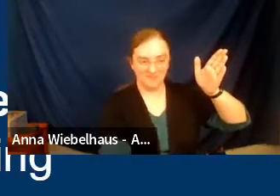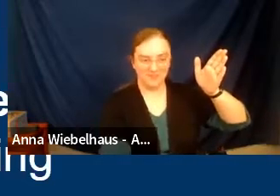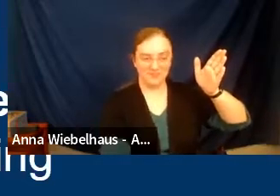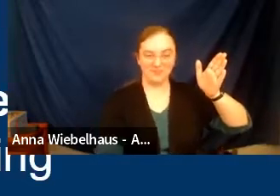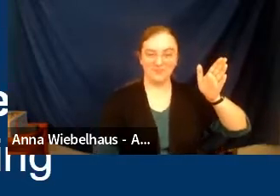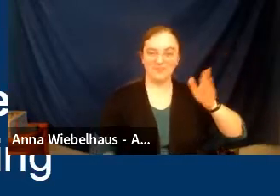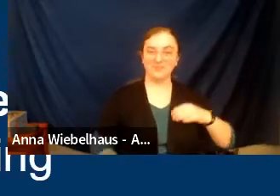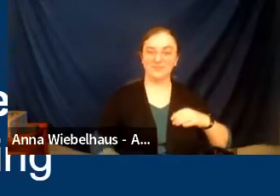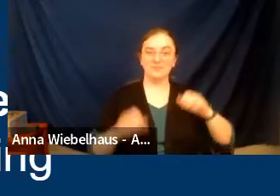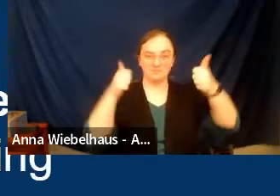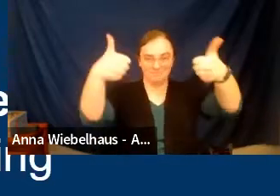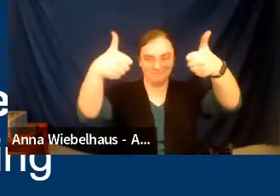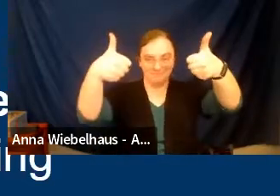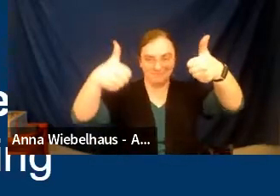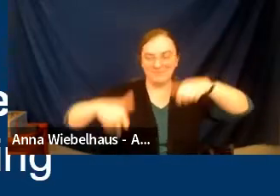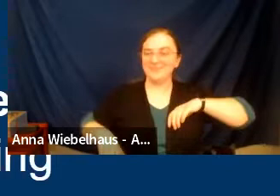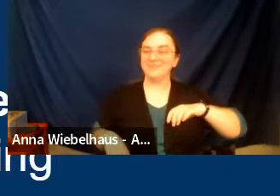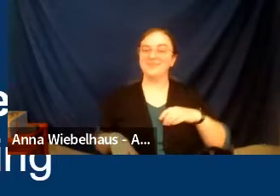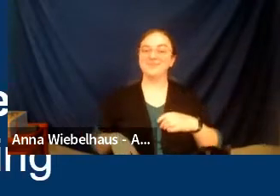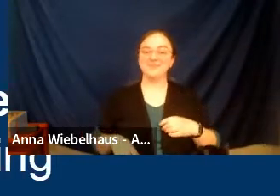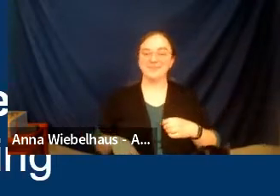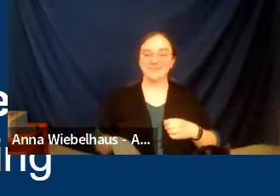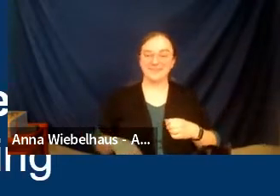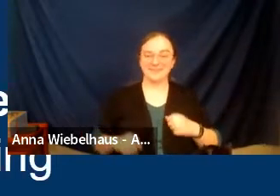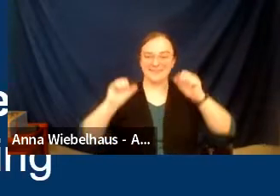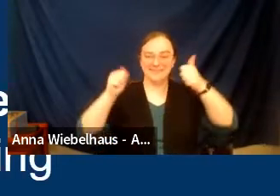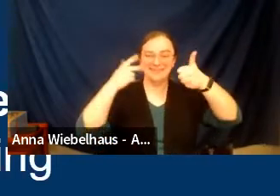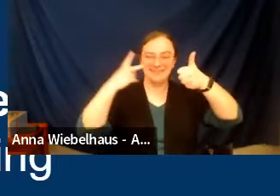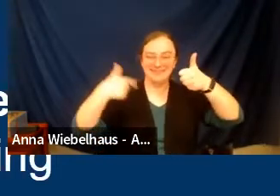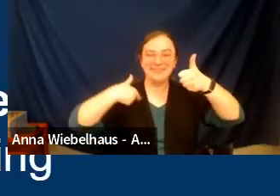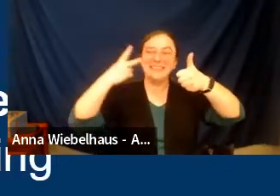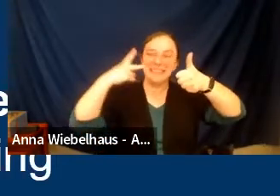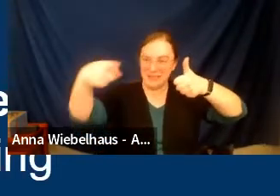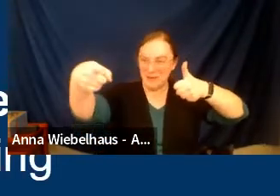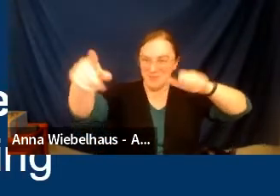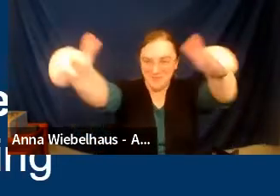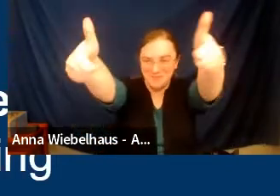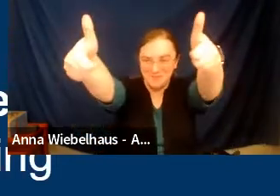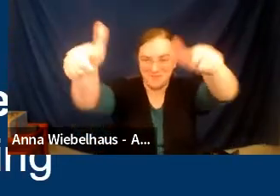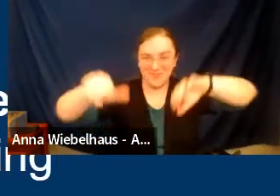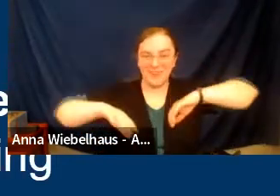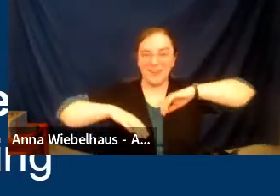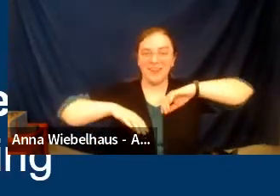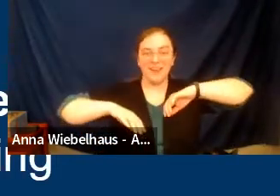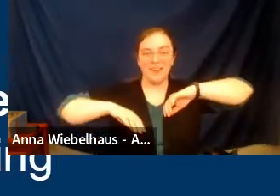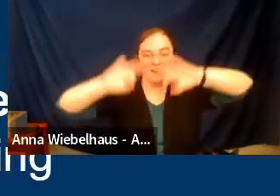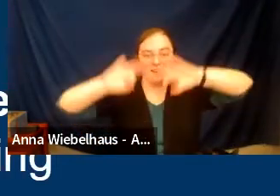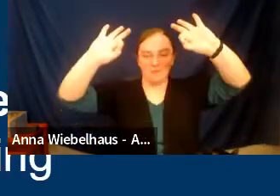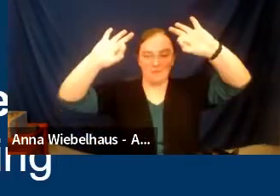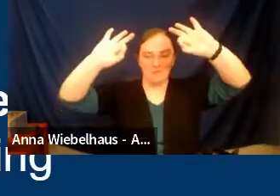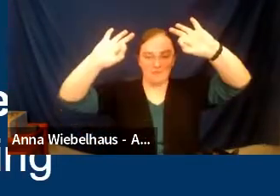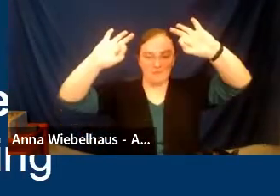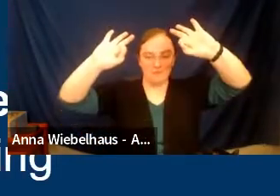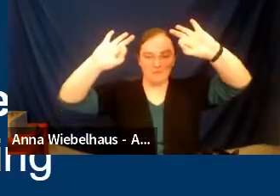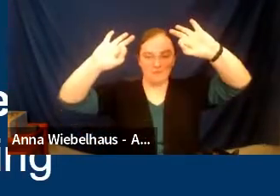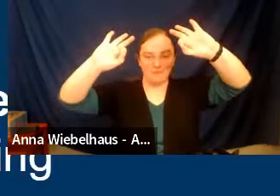kindergarten. Everybody should want to. I mean, I took a little break from kindergarten for a while, and I'm back, and I just am happy, happy.